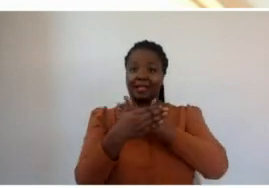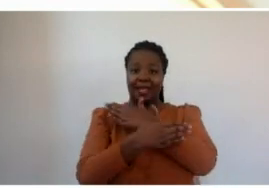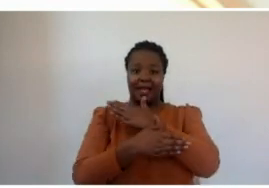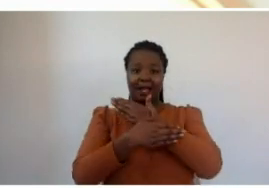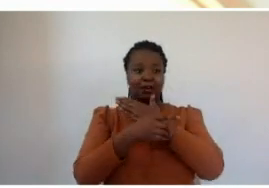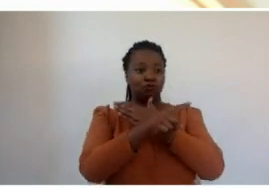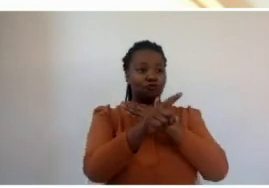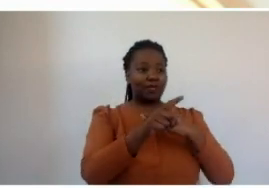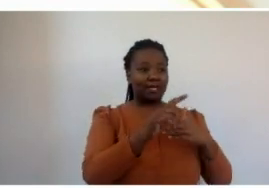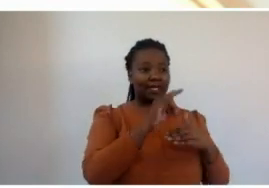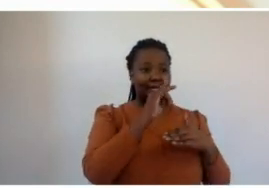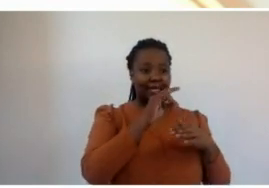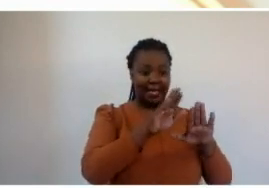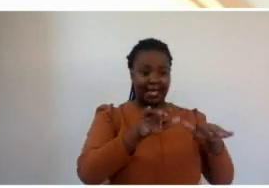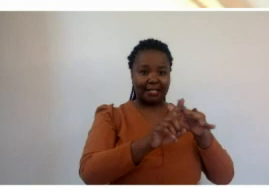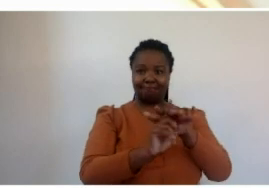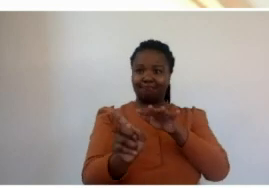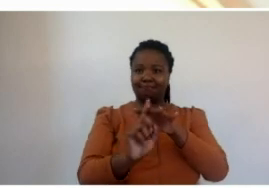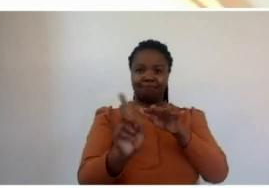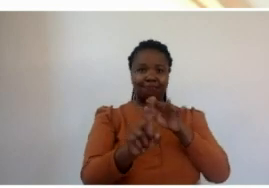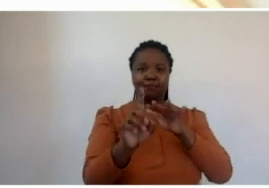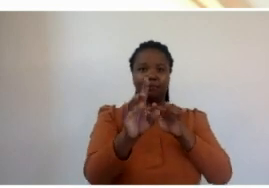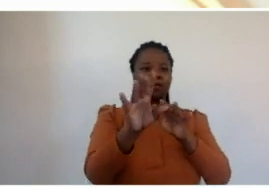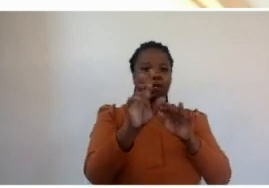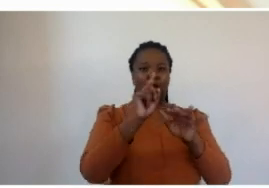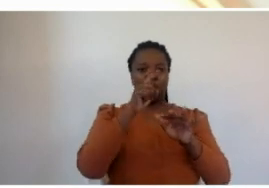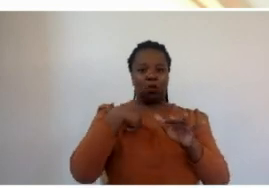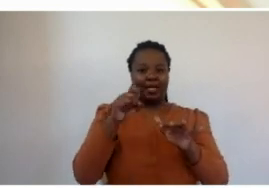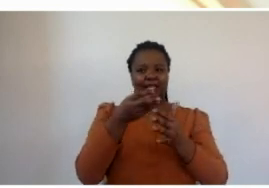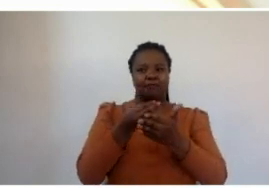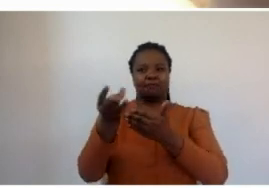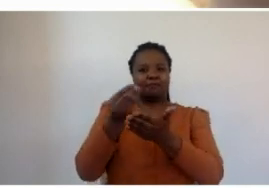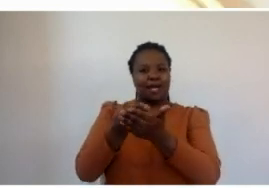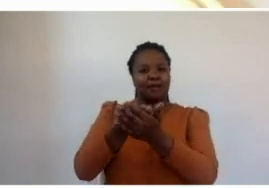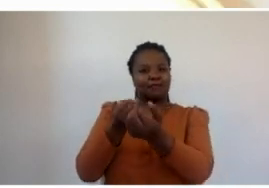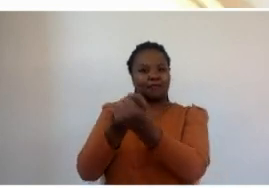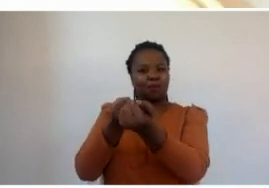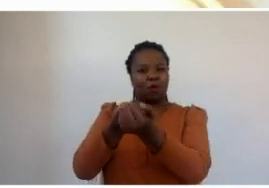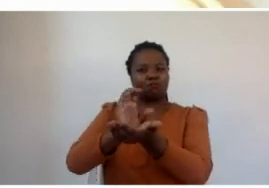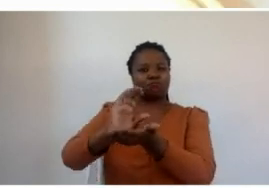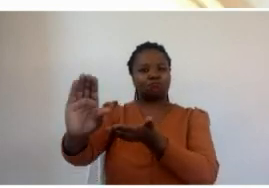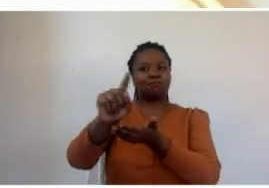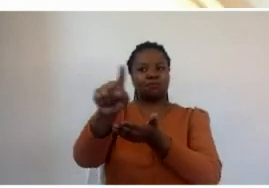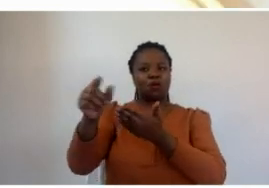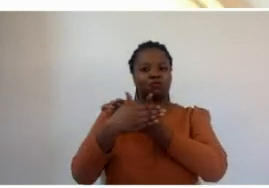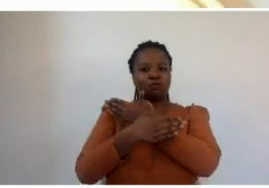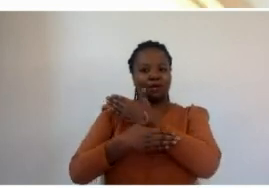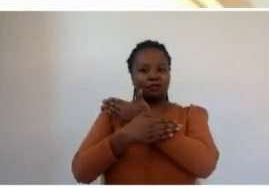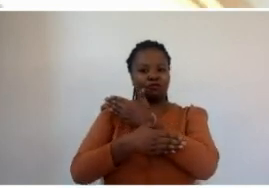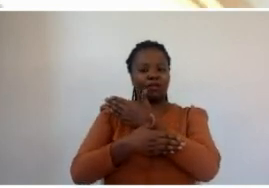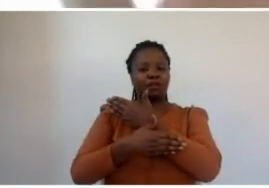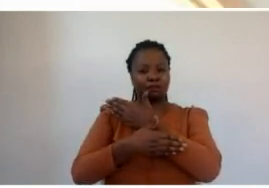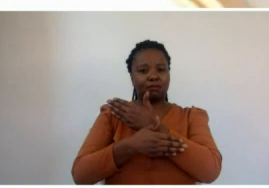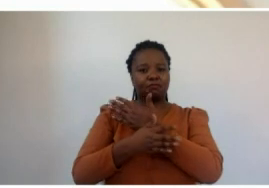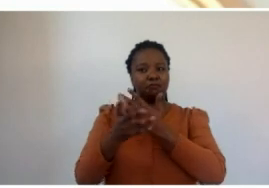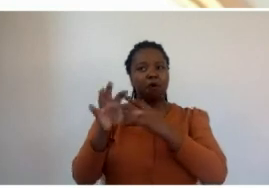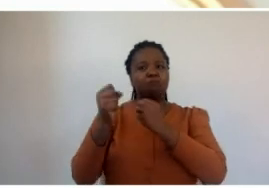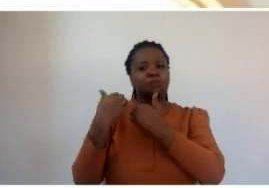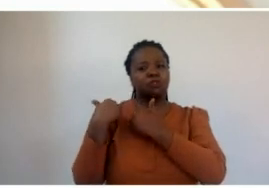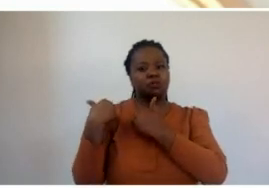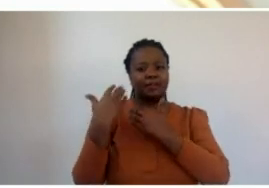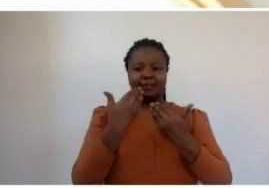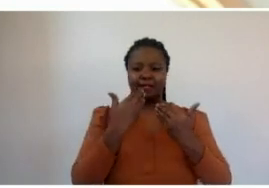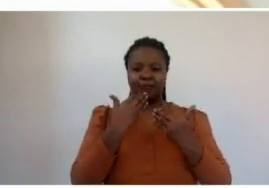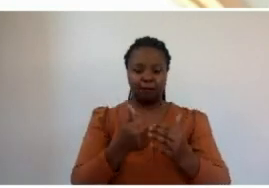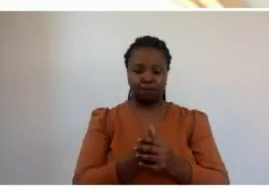some support from the international community, financial support, to be able to deliver on that responsibility. Thank you. So now